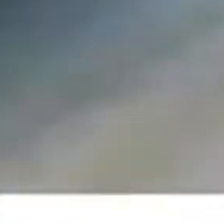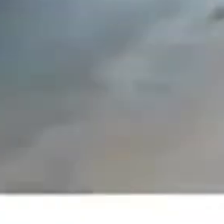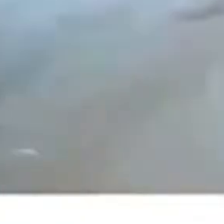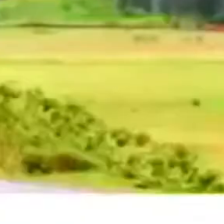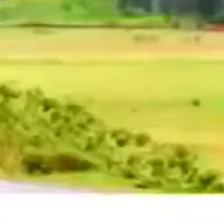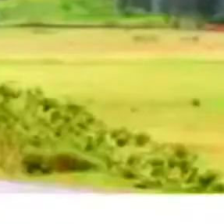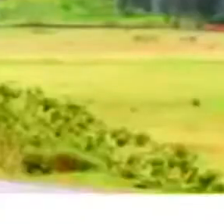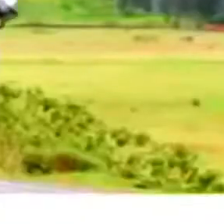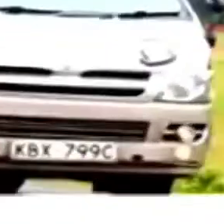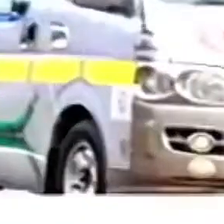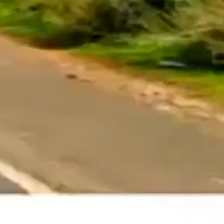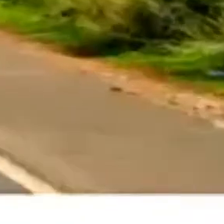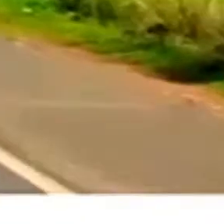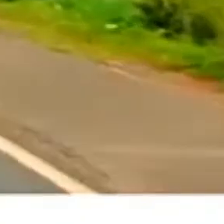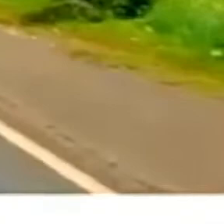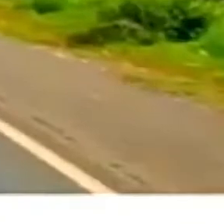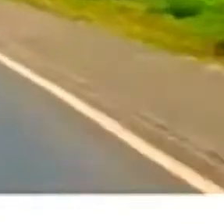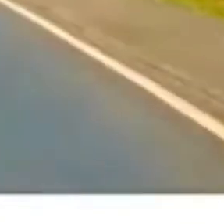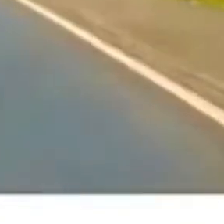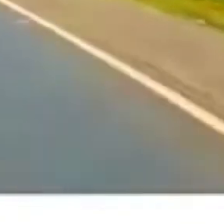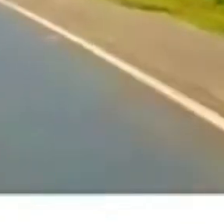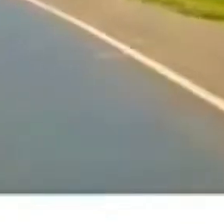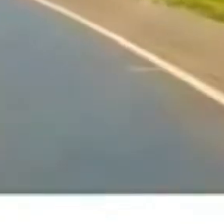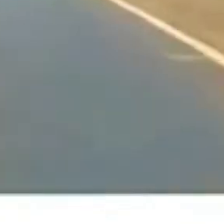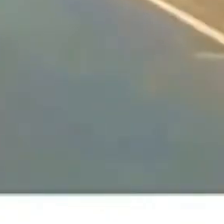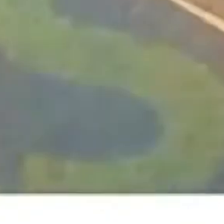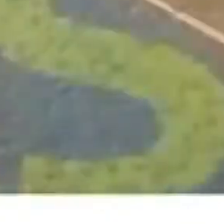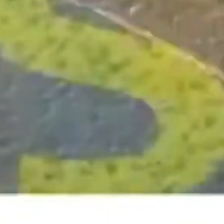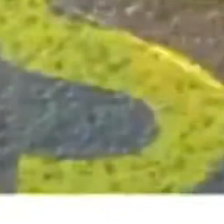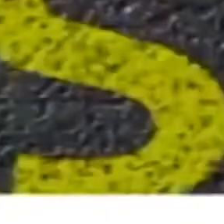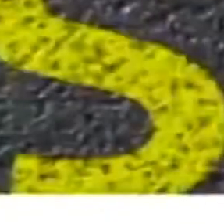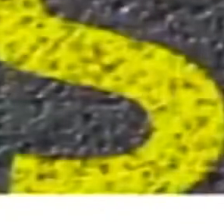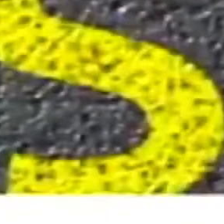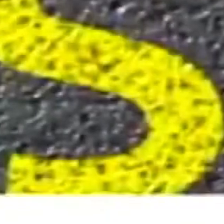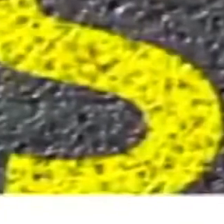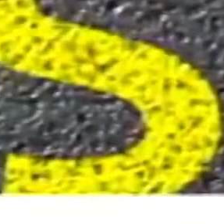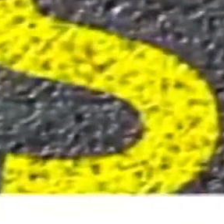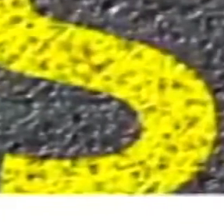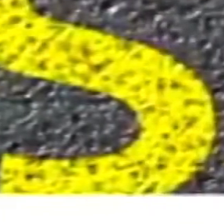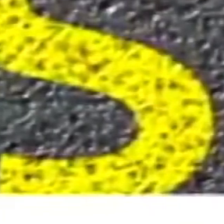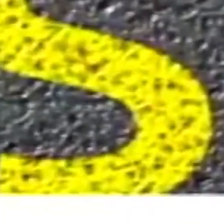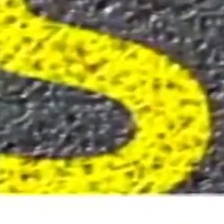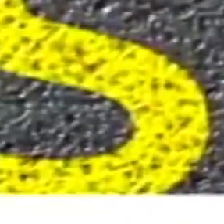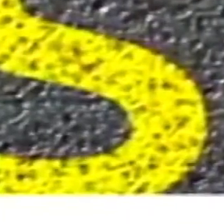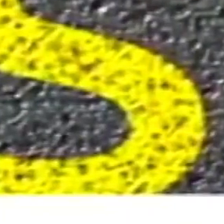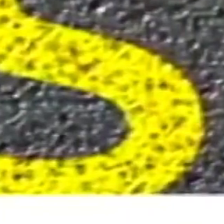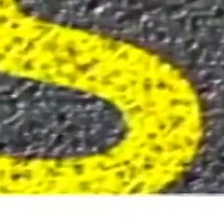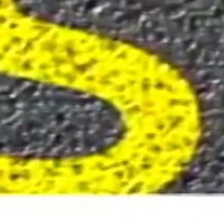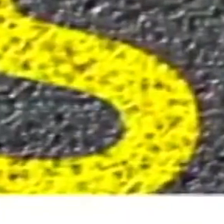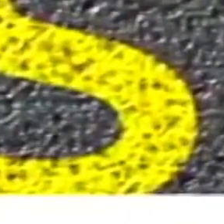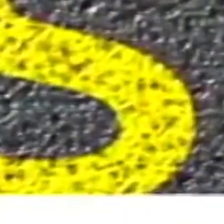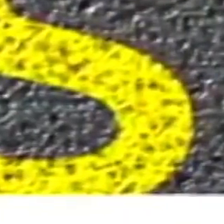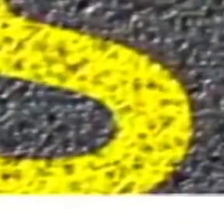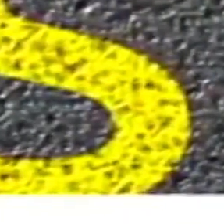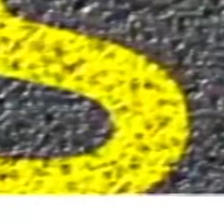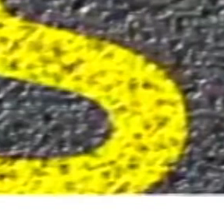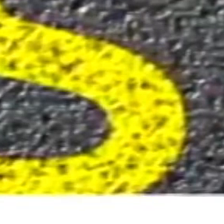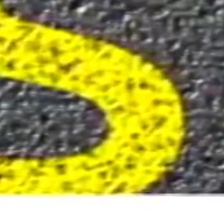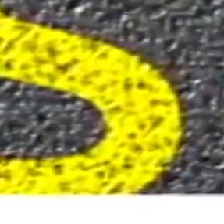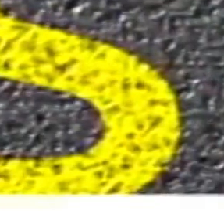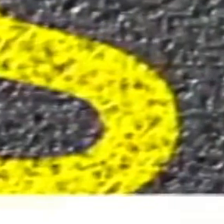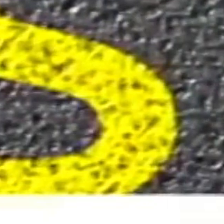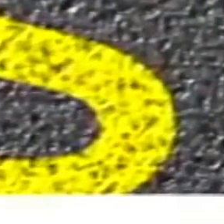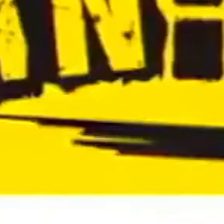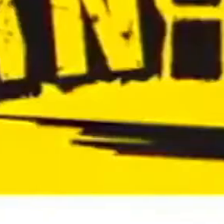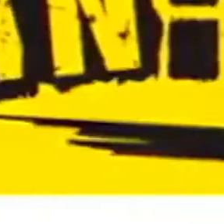to your lane, keep left unless carefully overtaking. You're well rested if driving on long distances, and you never drink